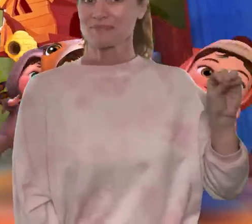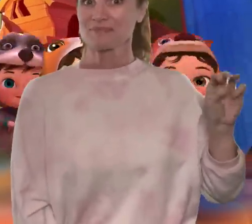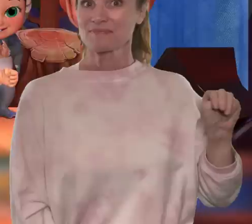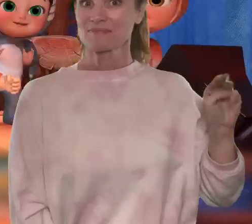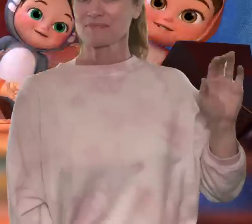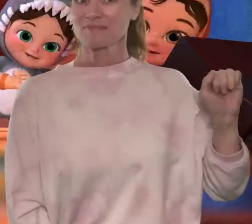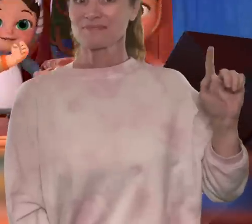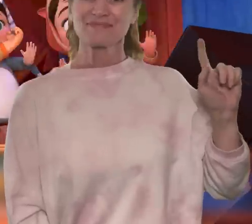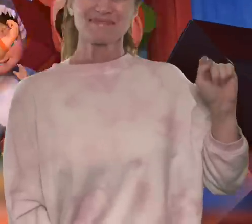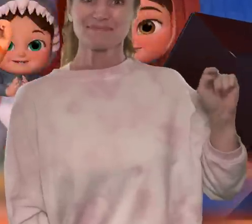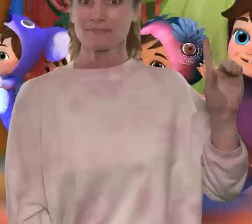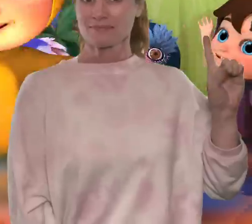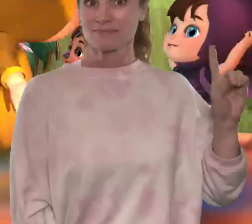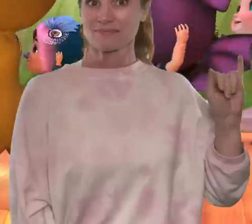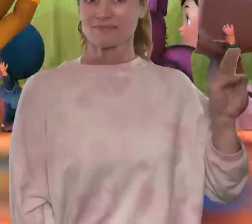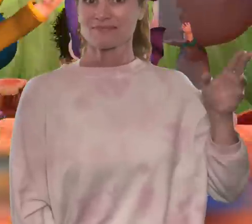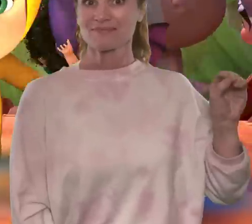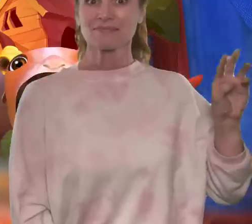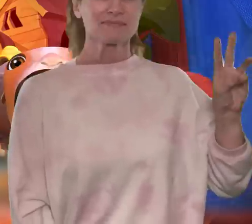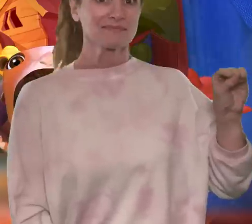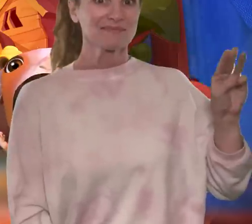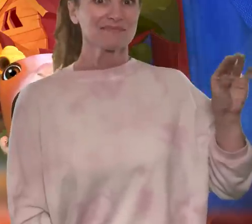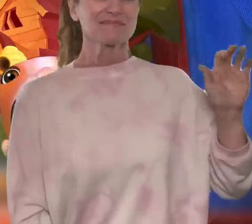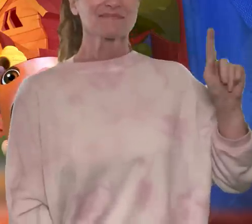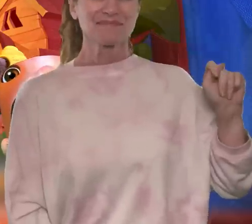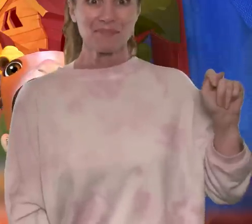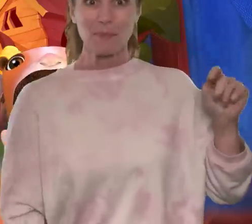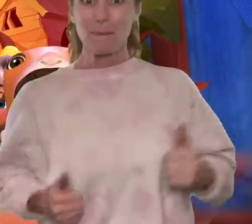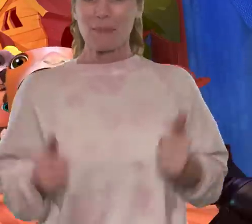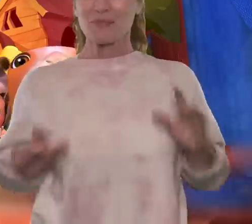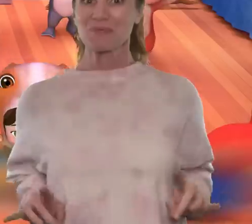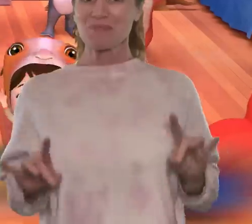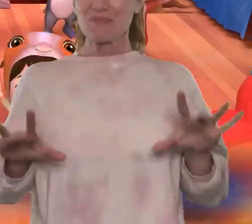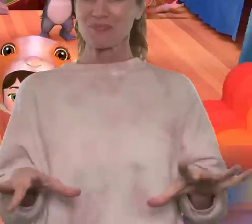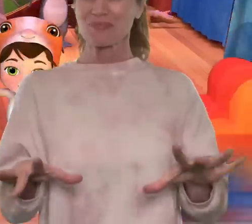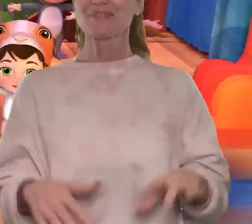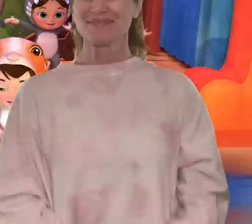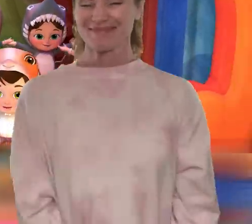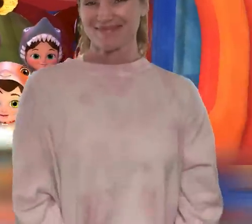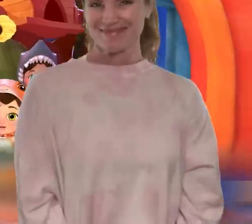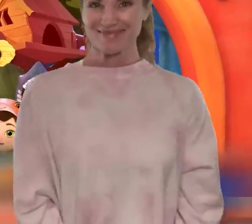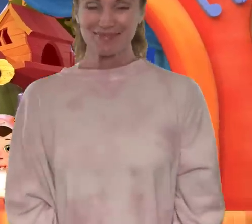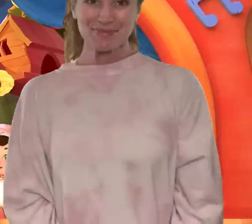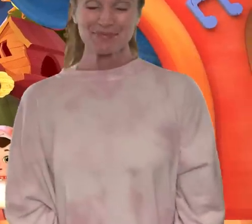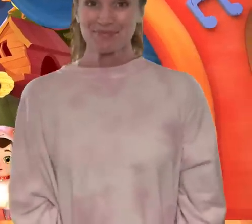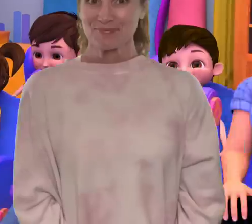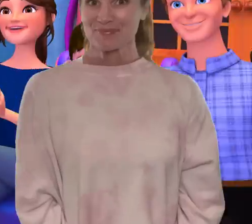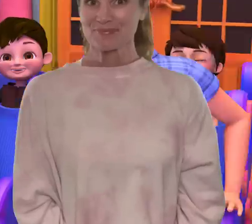the wombat the dingo and the wombat the dingo and the wombat live in Australia